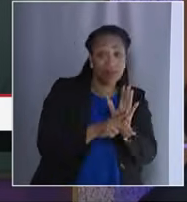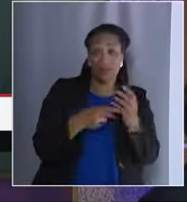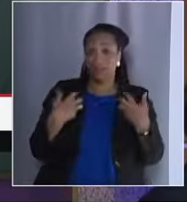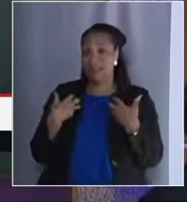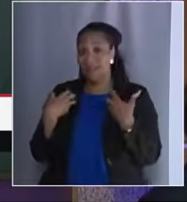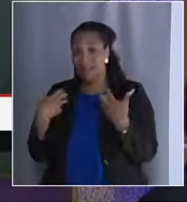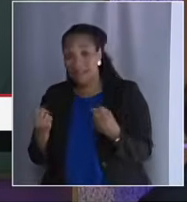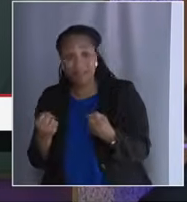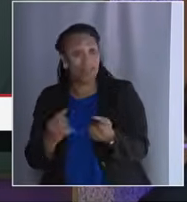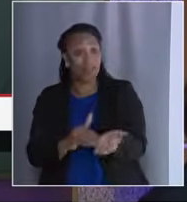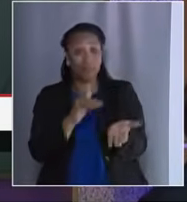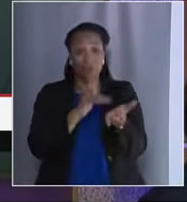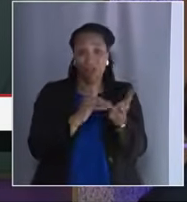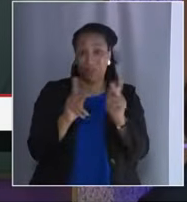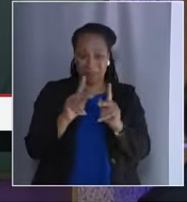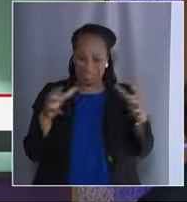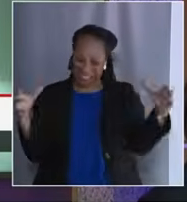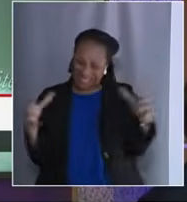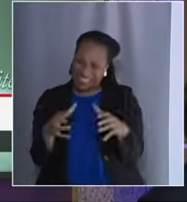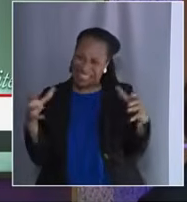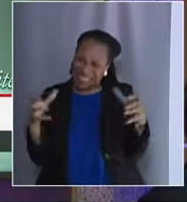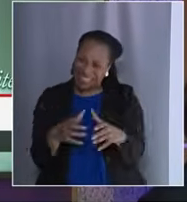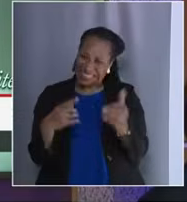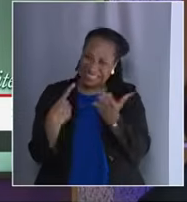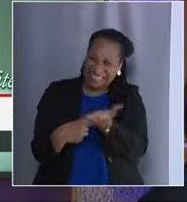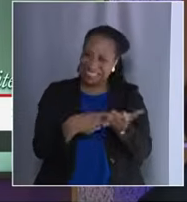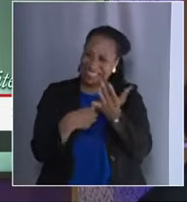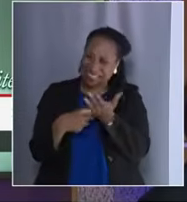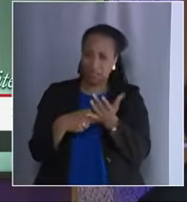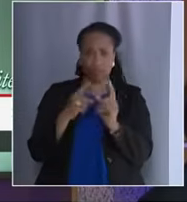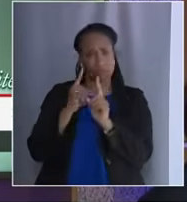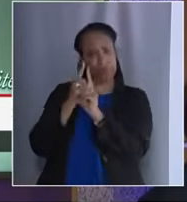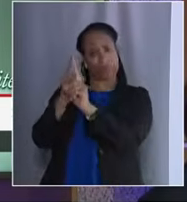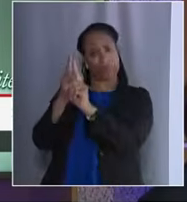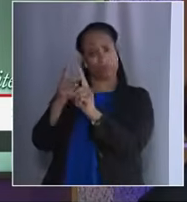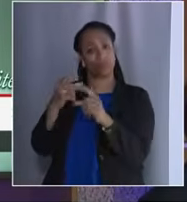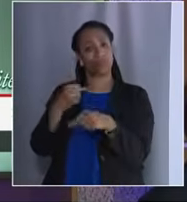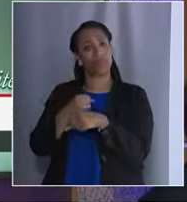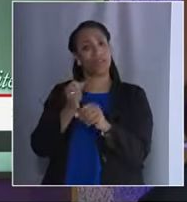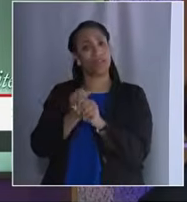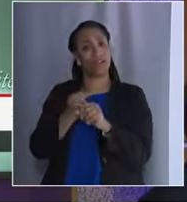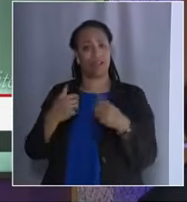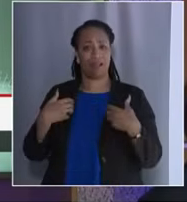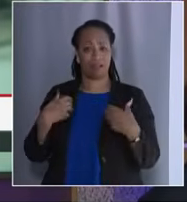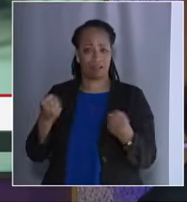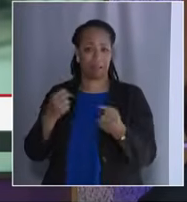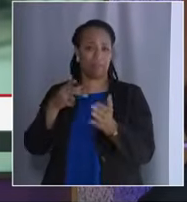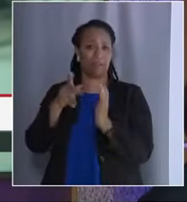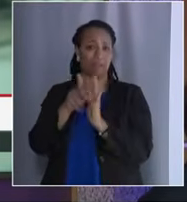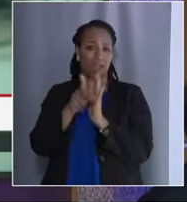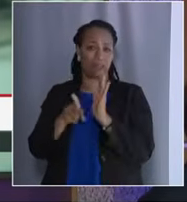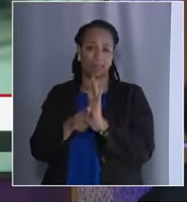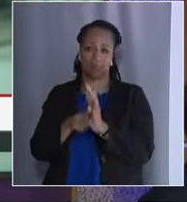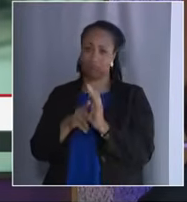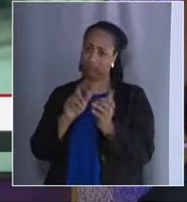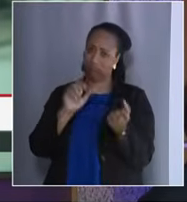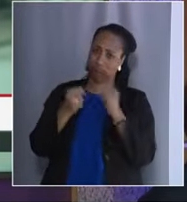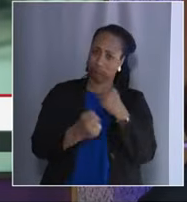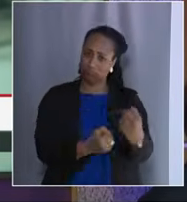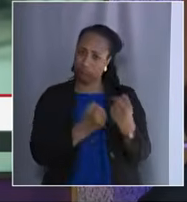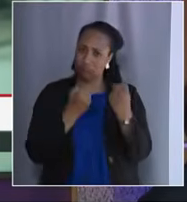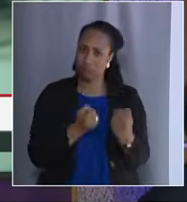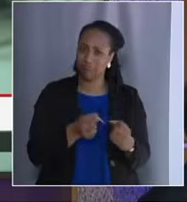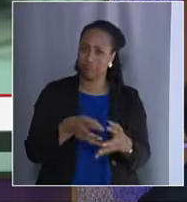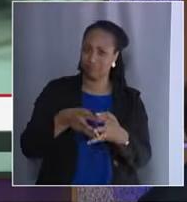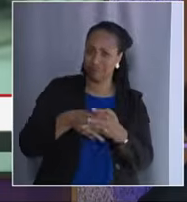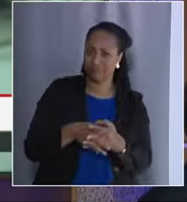policy happens, right? It doesn't get better than this. A key driver to the work that we're doing is about promoting health equity. And in order to promote health equity, we